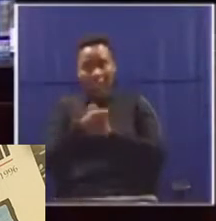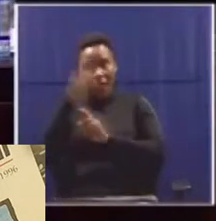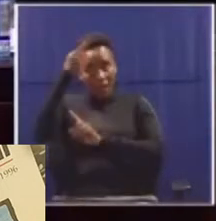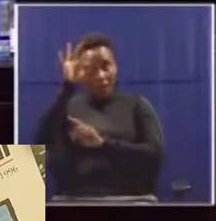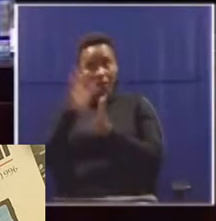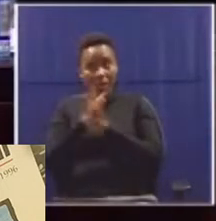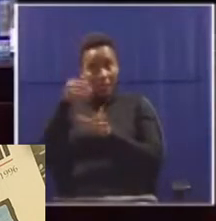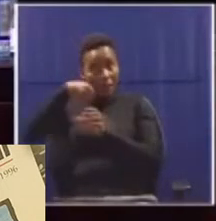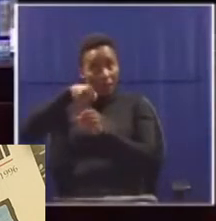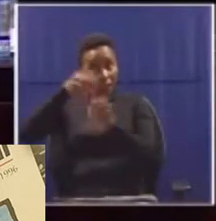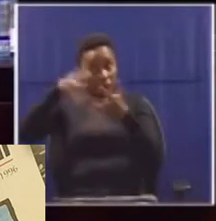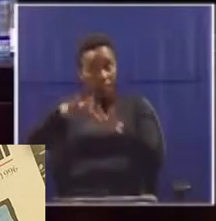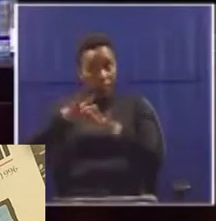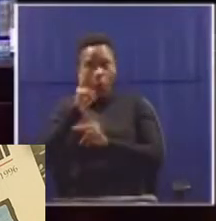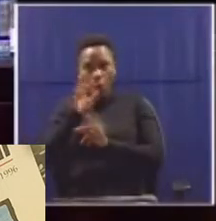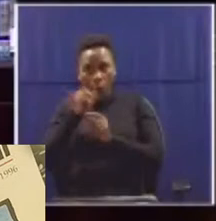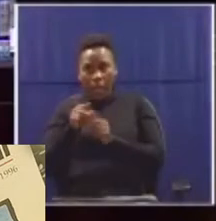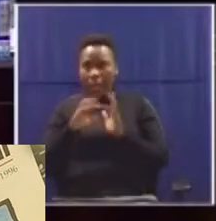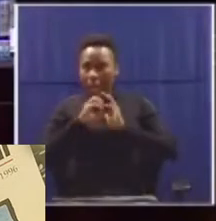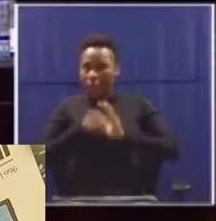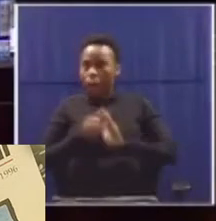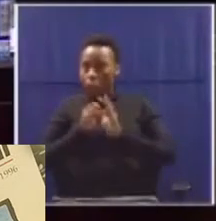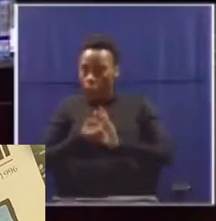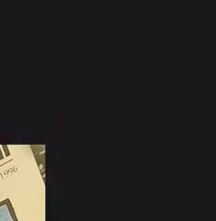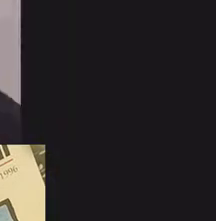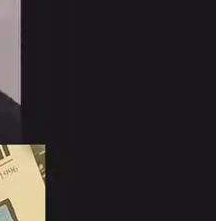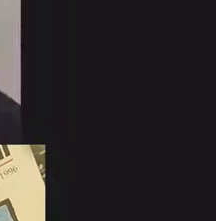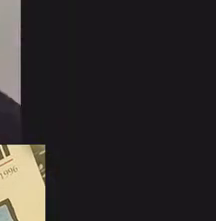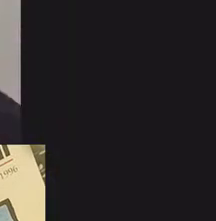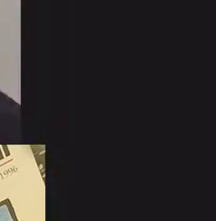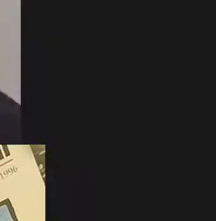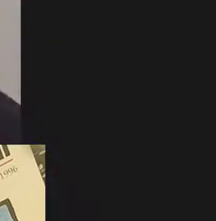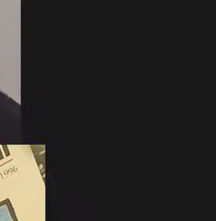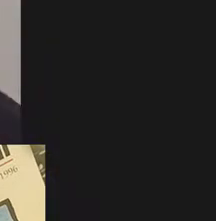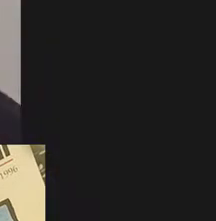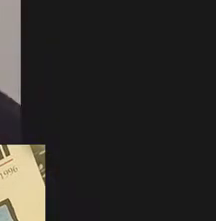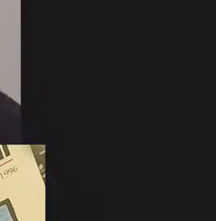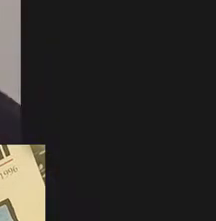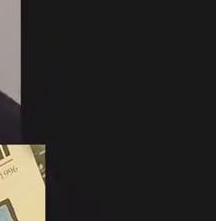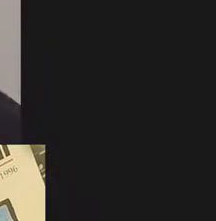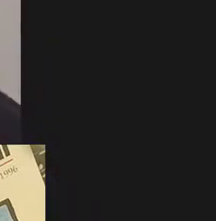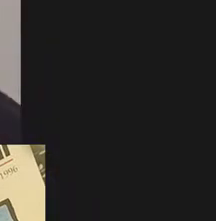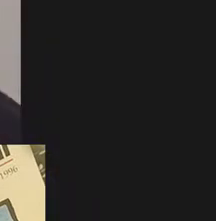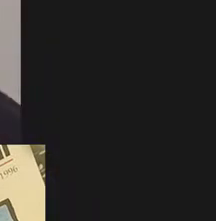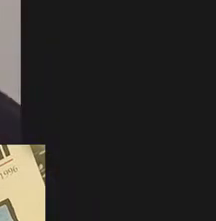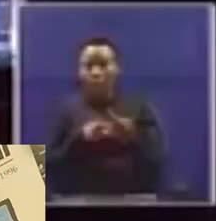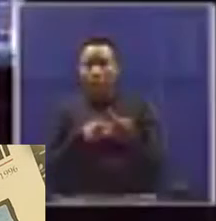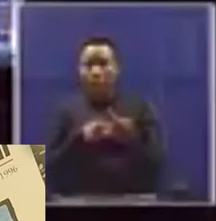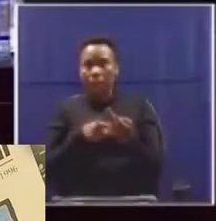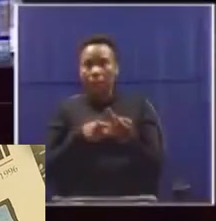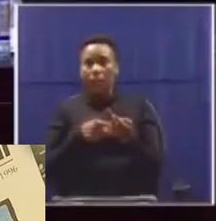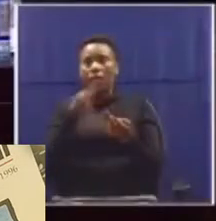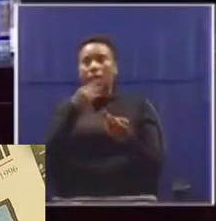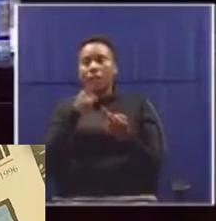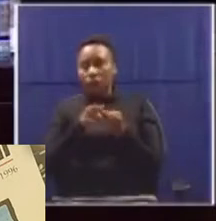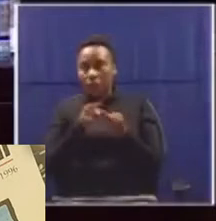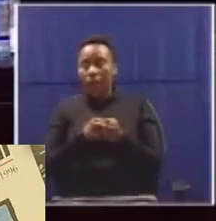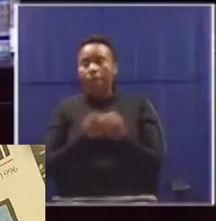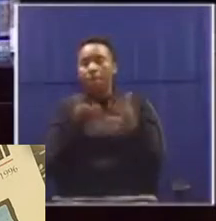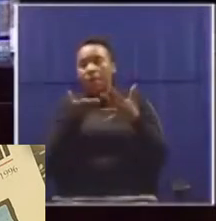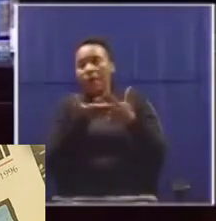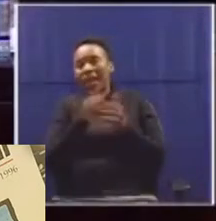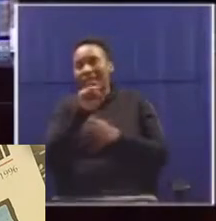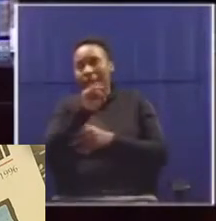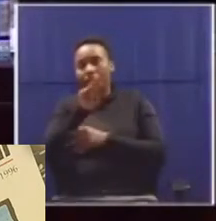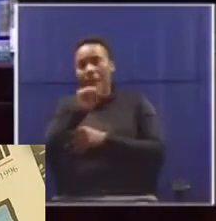considerable effort in financial resources of small medium and micro Enterprise